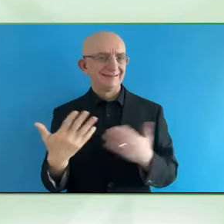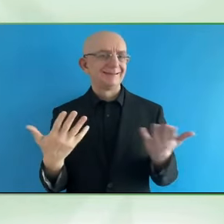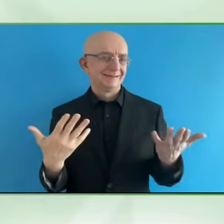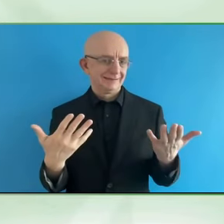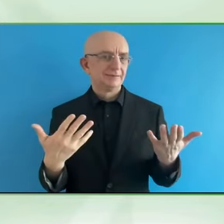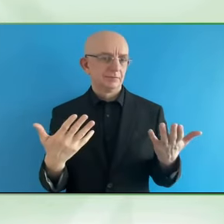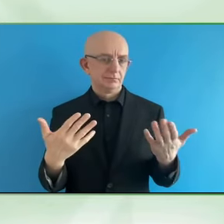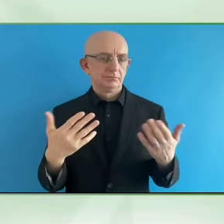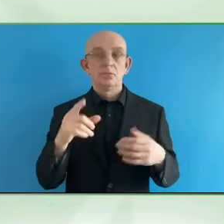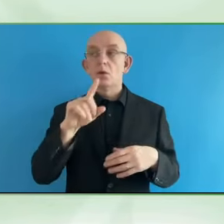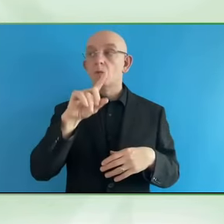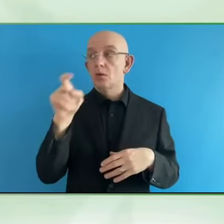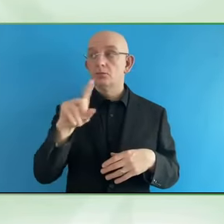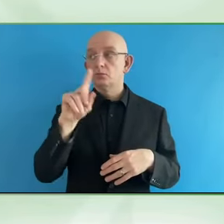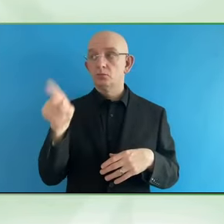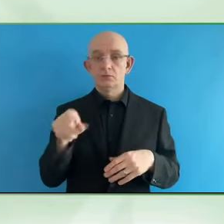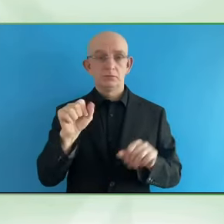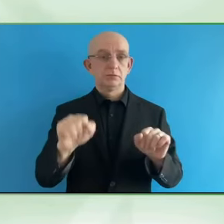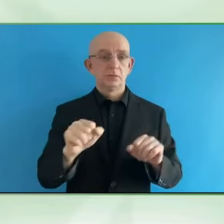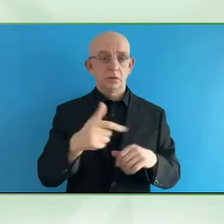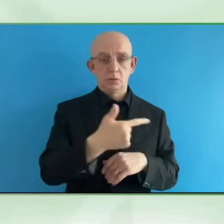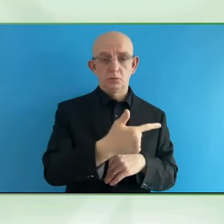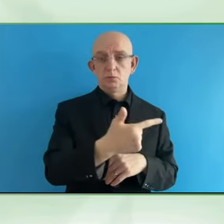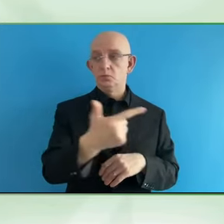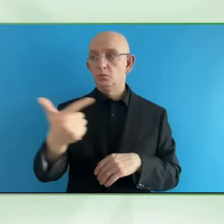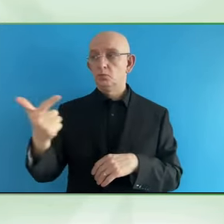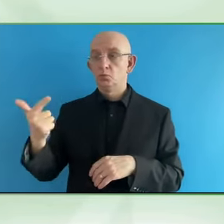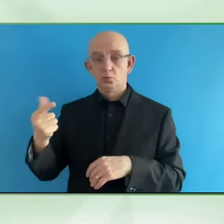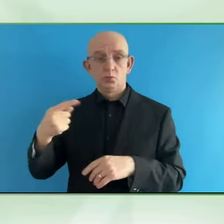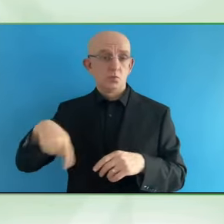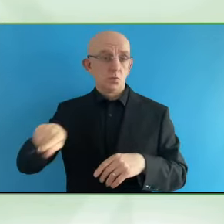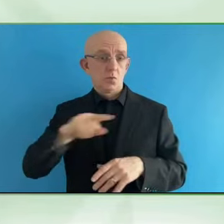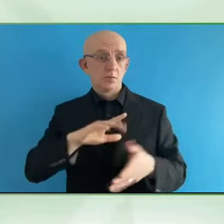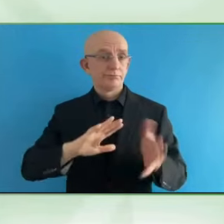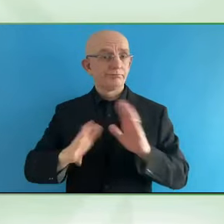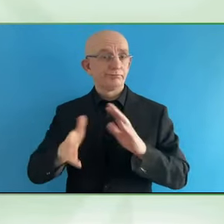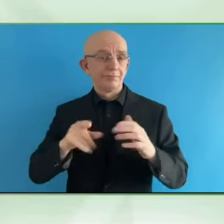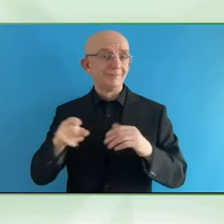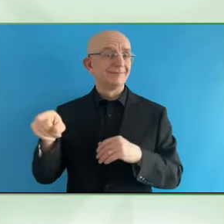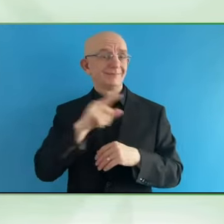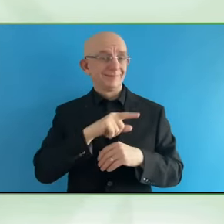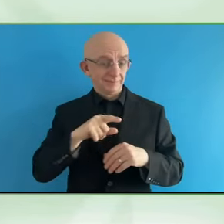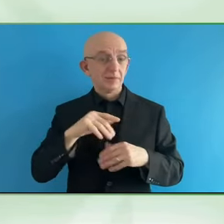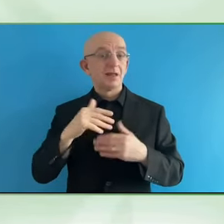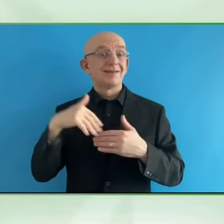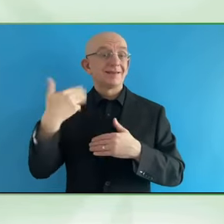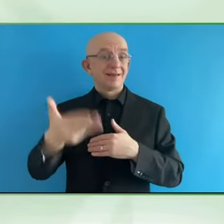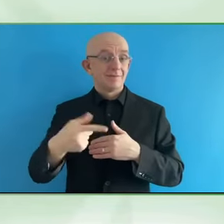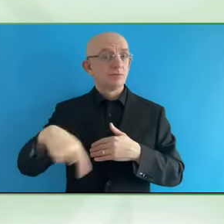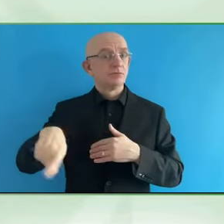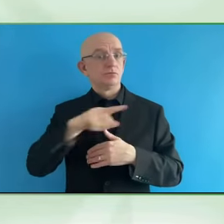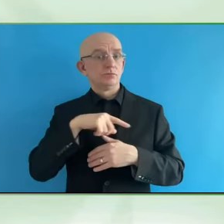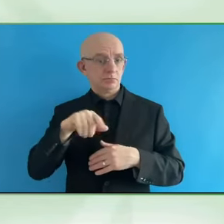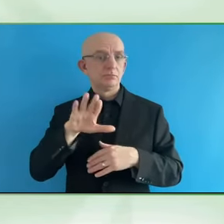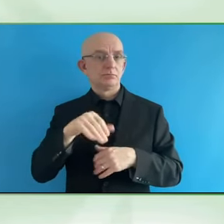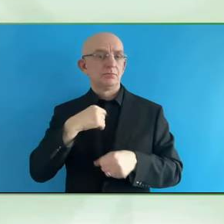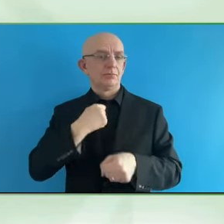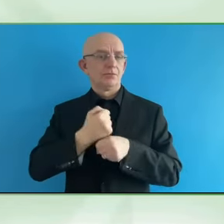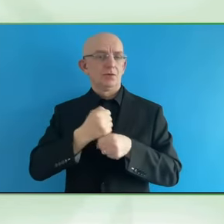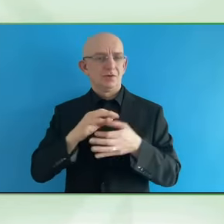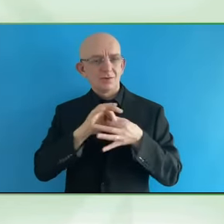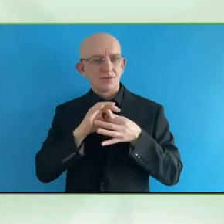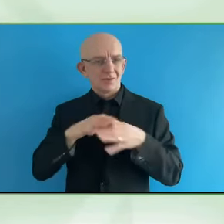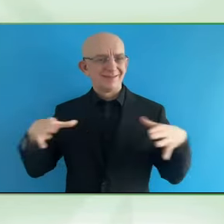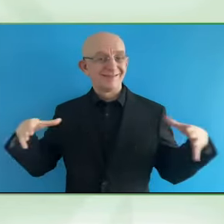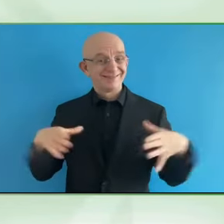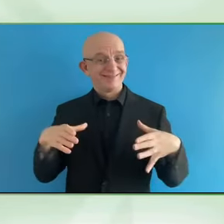have my colleague Lydia Vlagsma sitting here to my left to talk about her